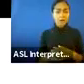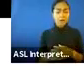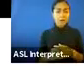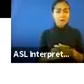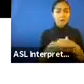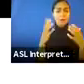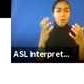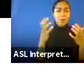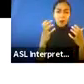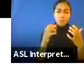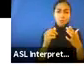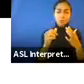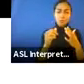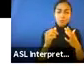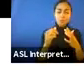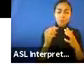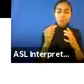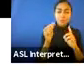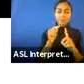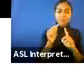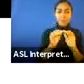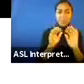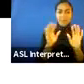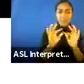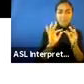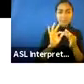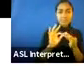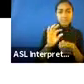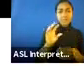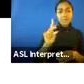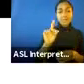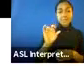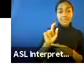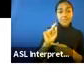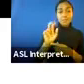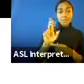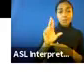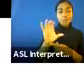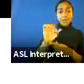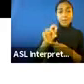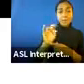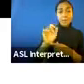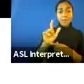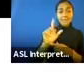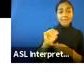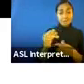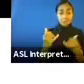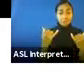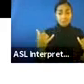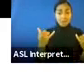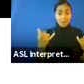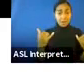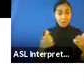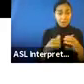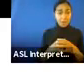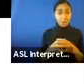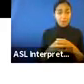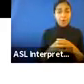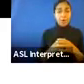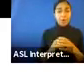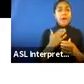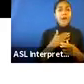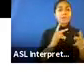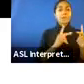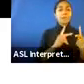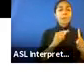make a particular point about the disaster capitalism in this moment. Our folks at